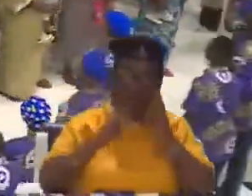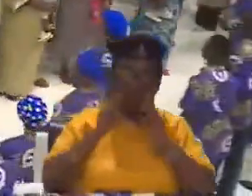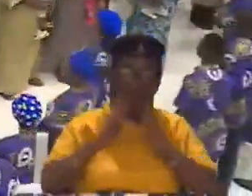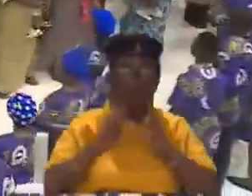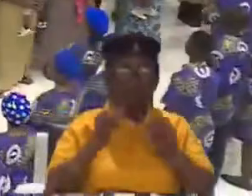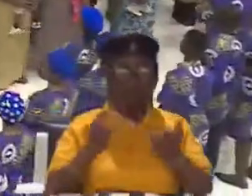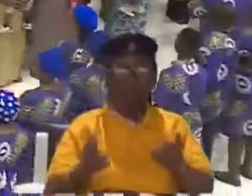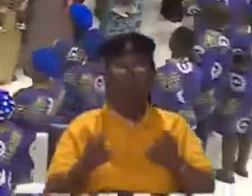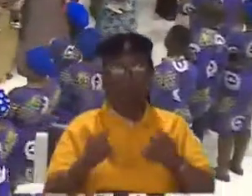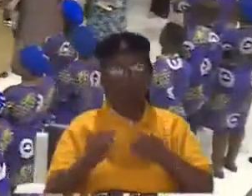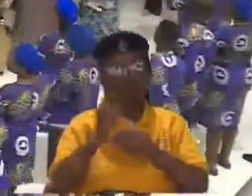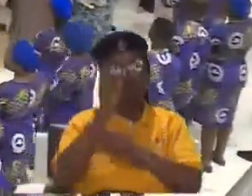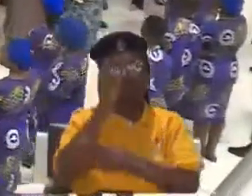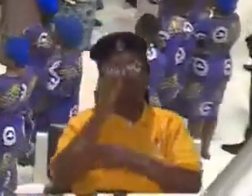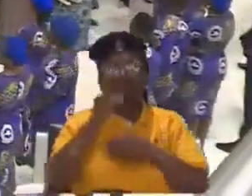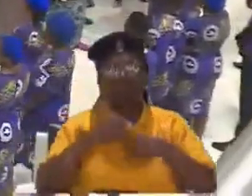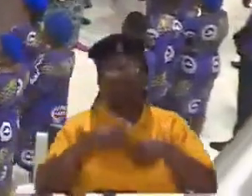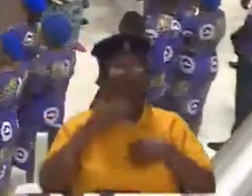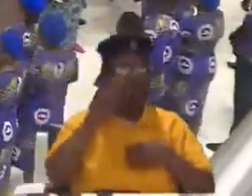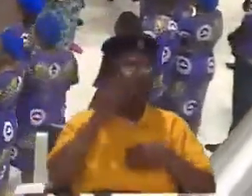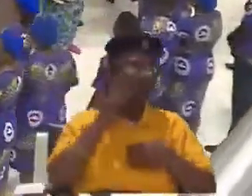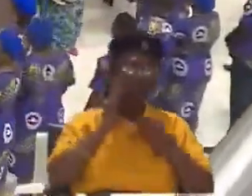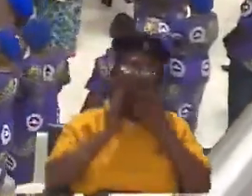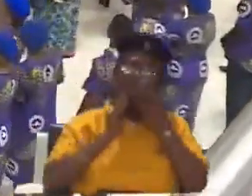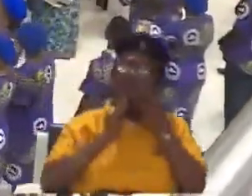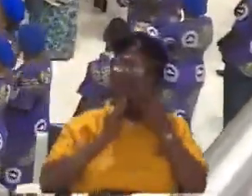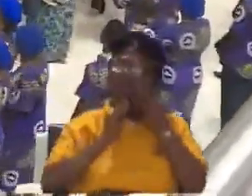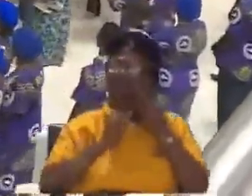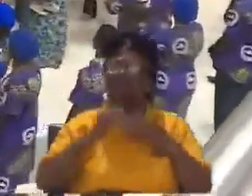God has wiped away their tears. Look at the